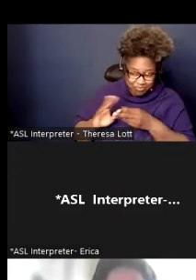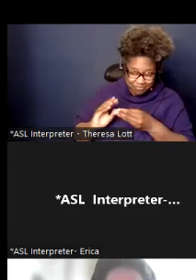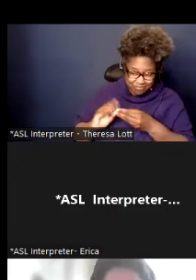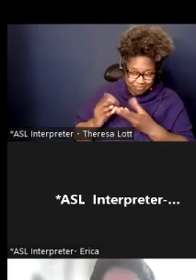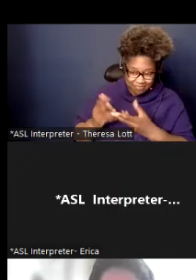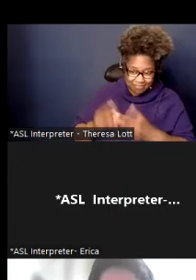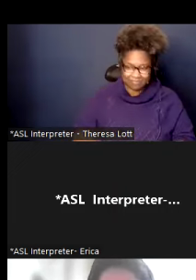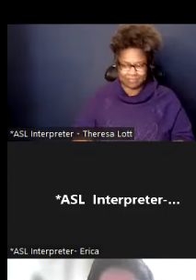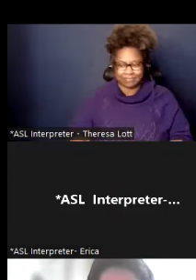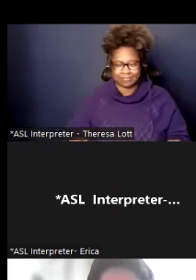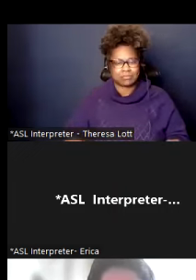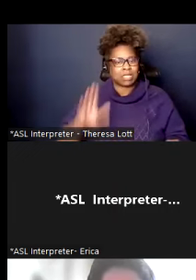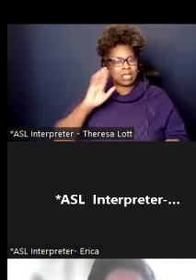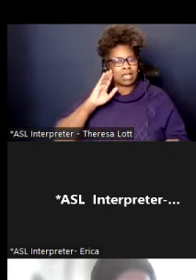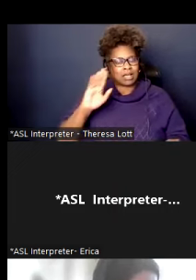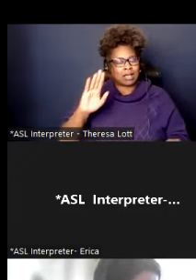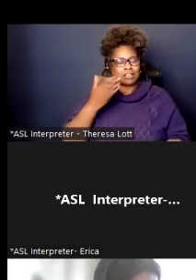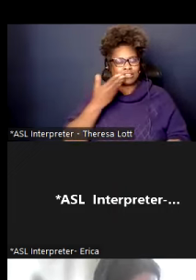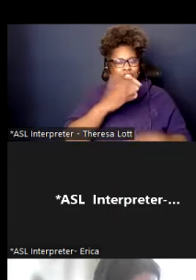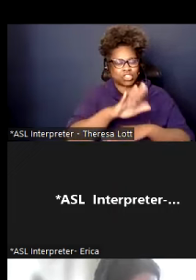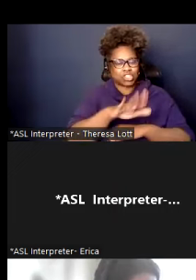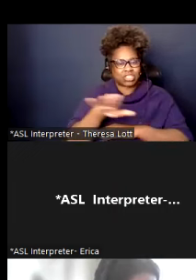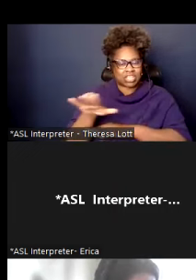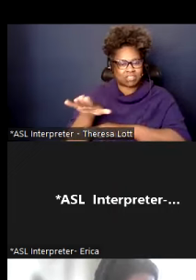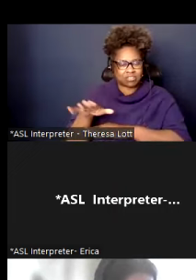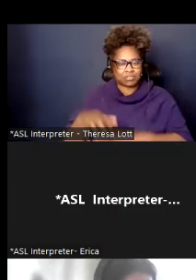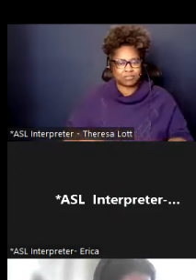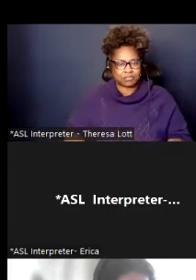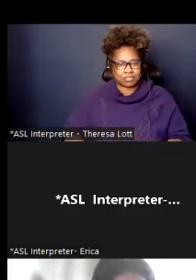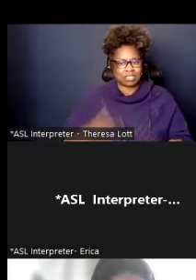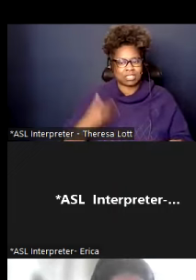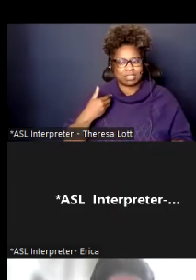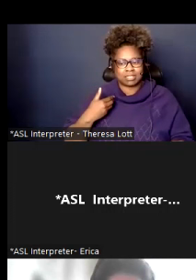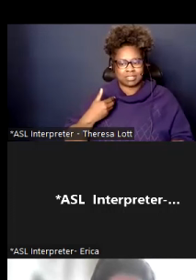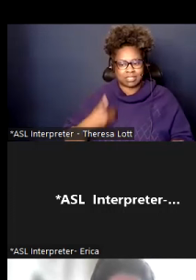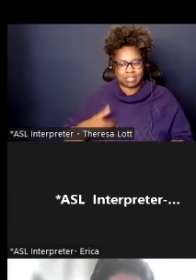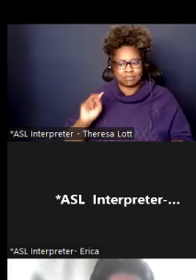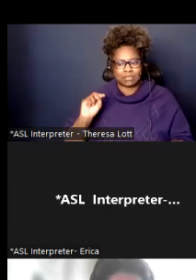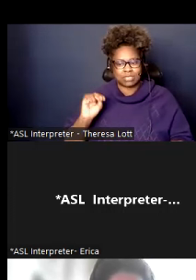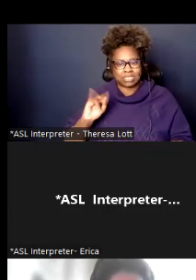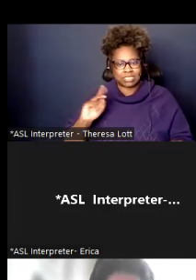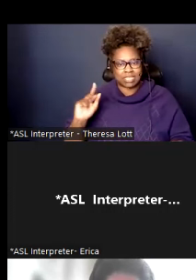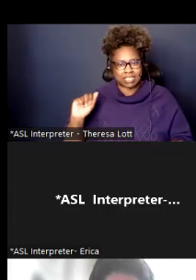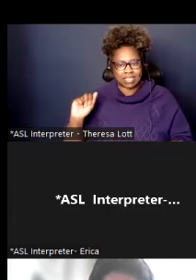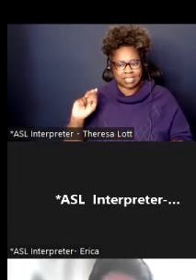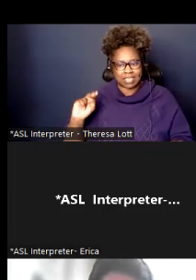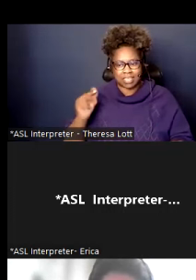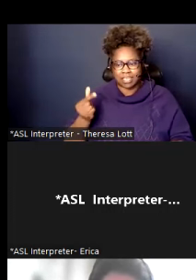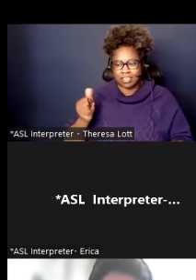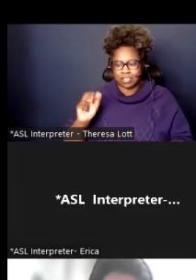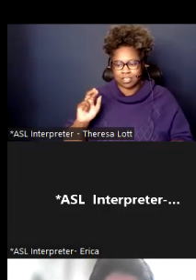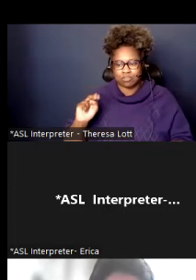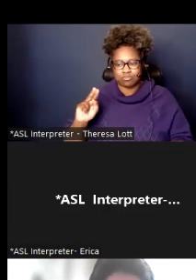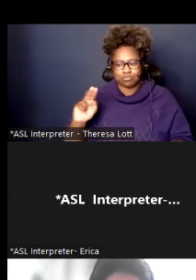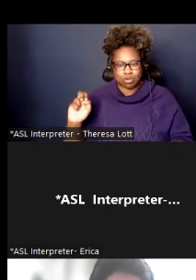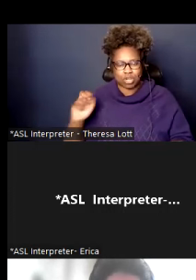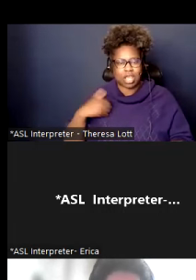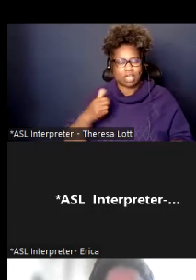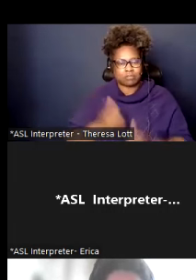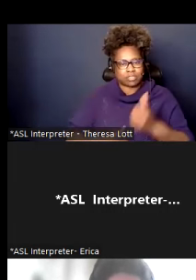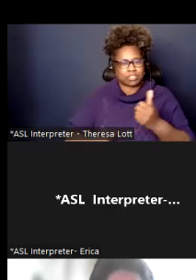Thanks. Yes, hi, good afternoon. I'm Nick Angrone. I'm the Chief Resilience Officer for the state of New